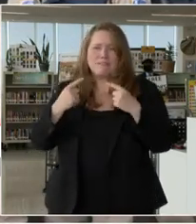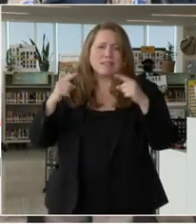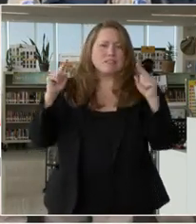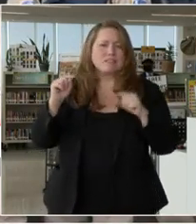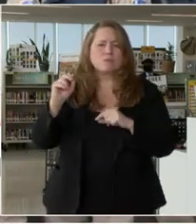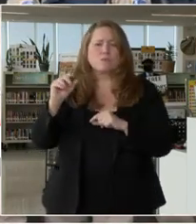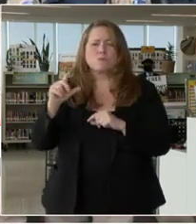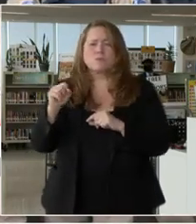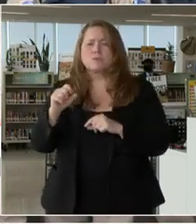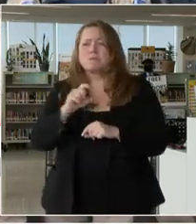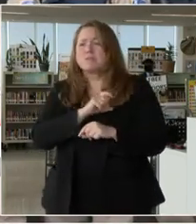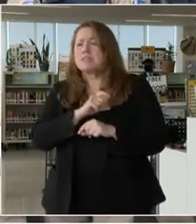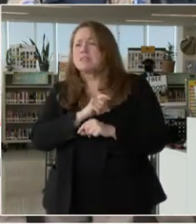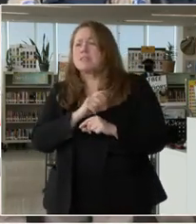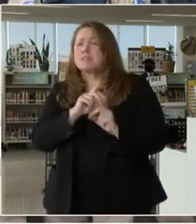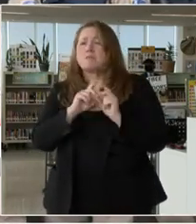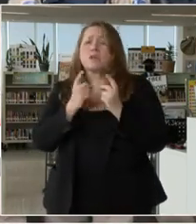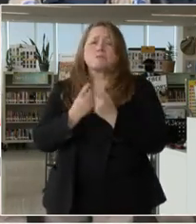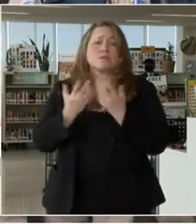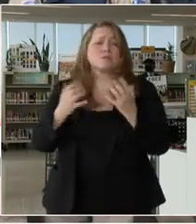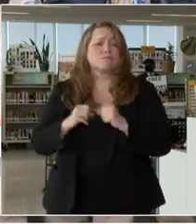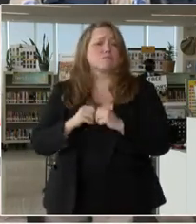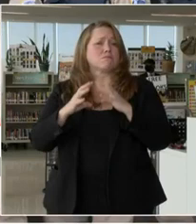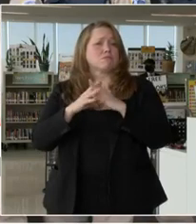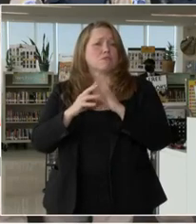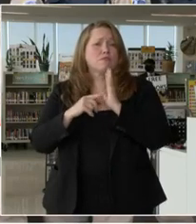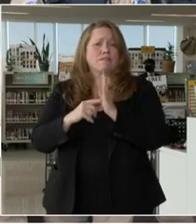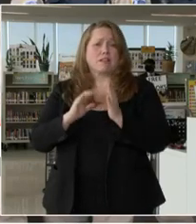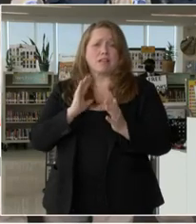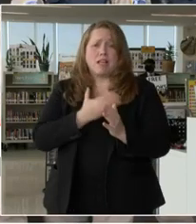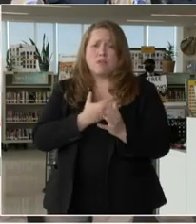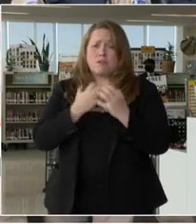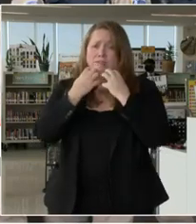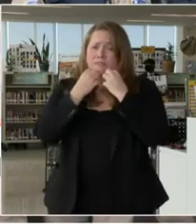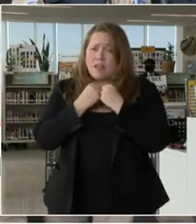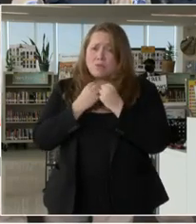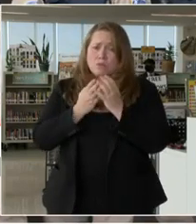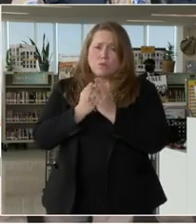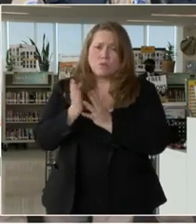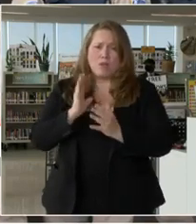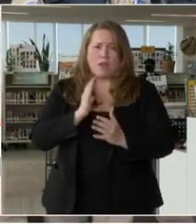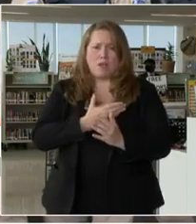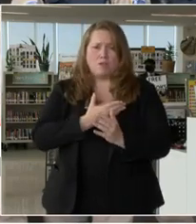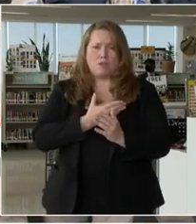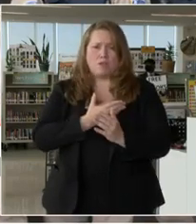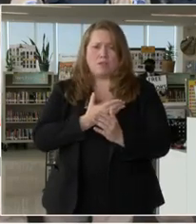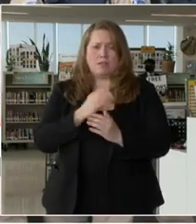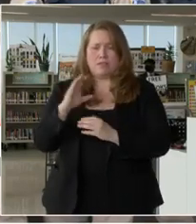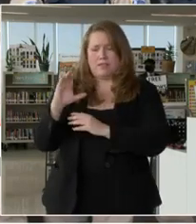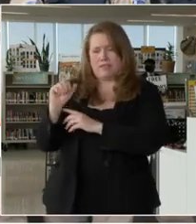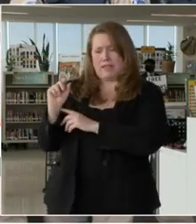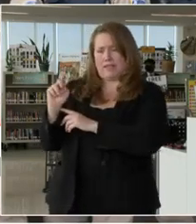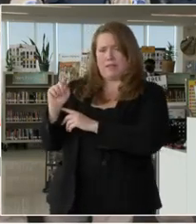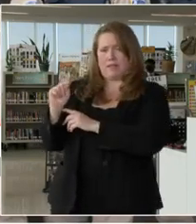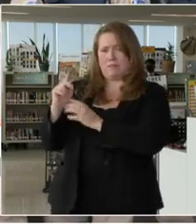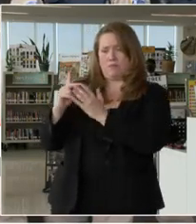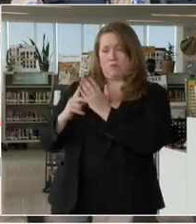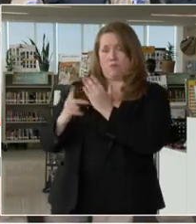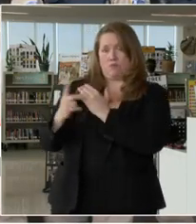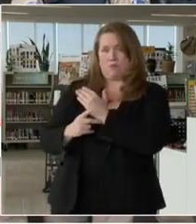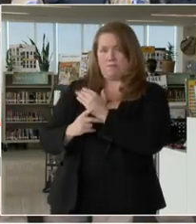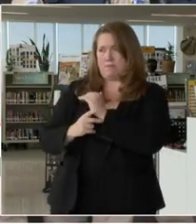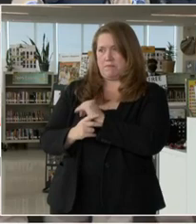police department that reflects our values is through our cadet program. Approximately half